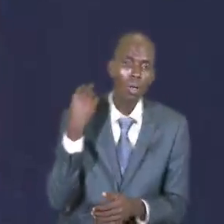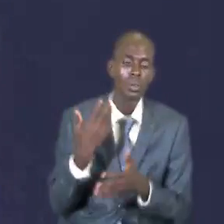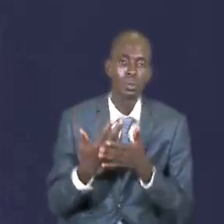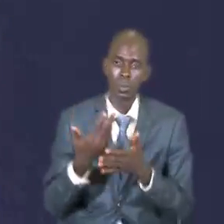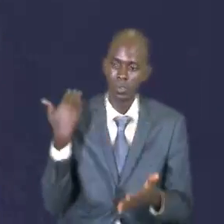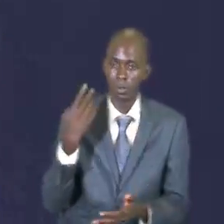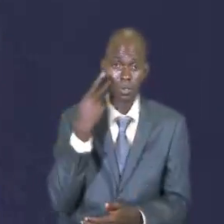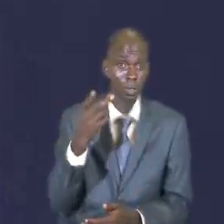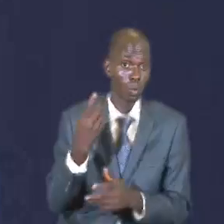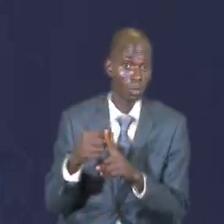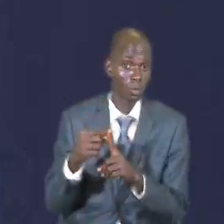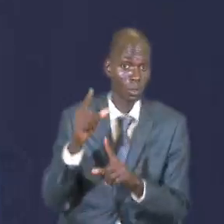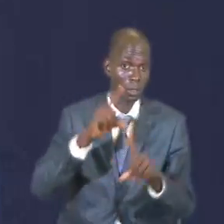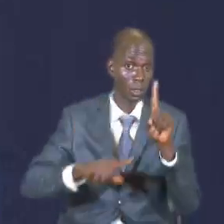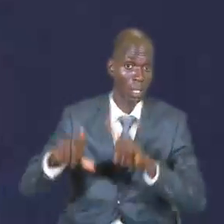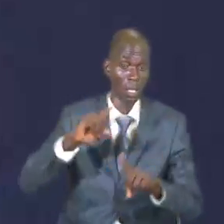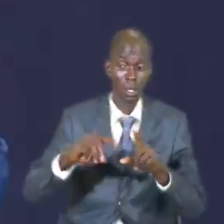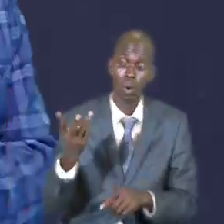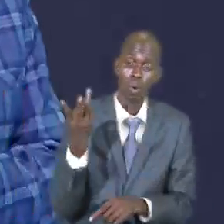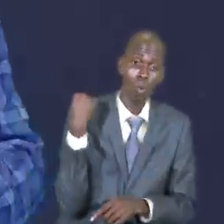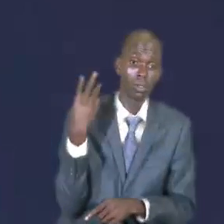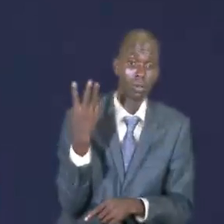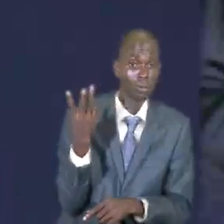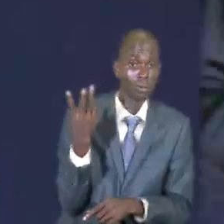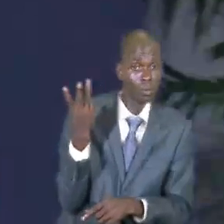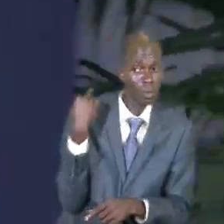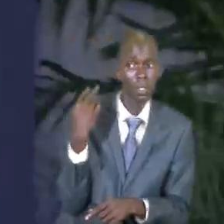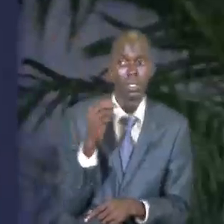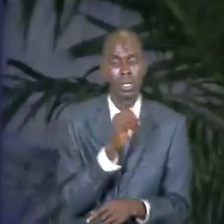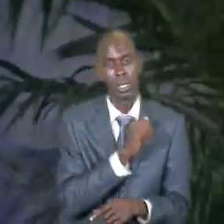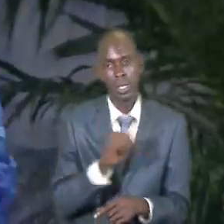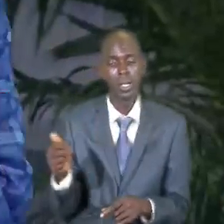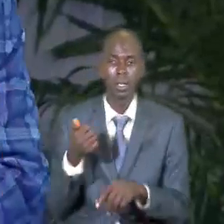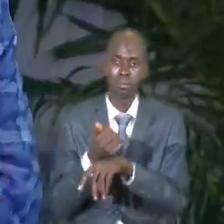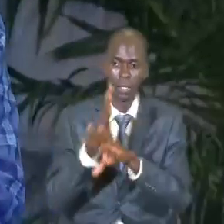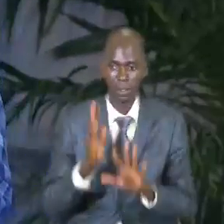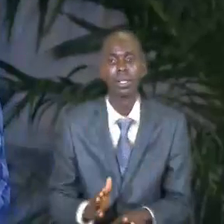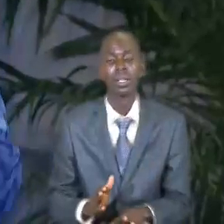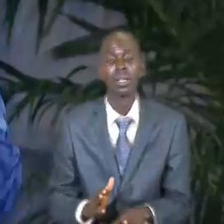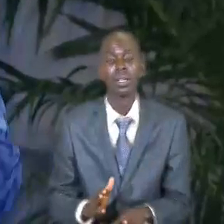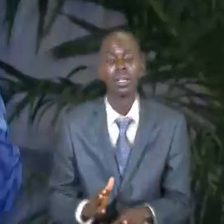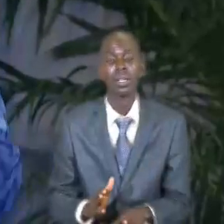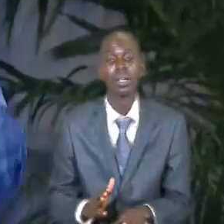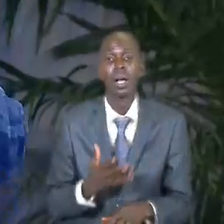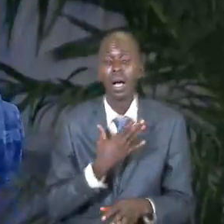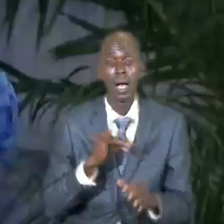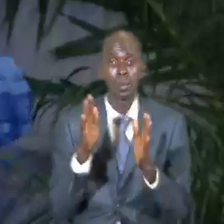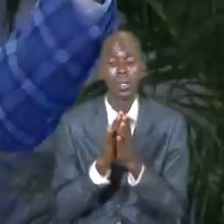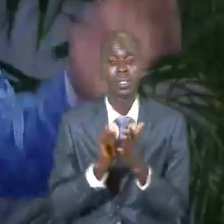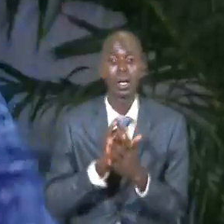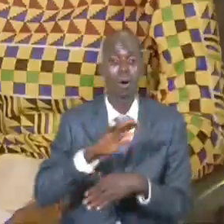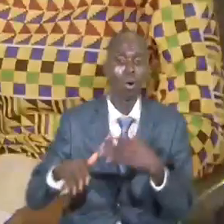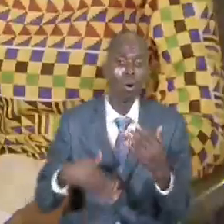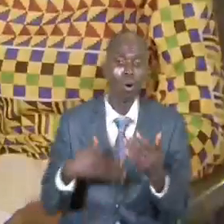Was before a blasphemer. I pray that all the past life you have lived, you become